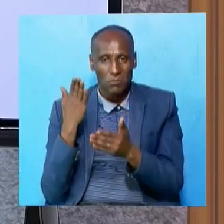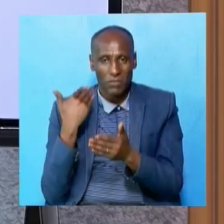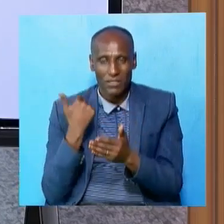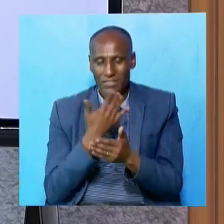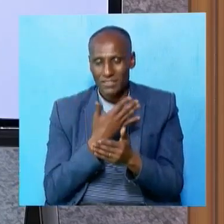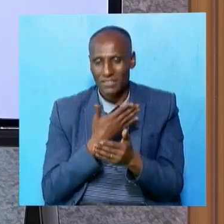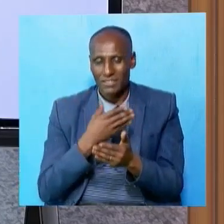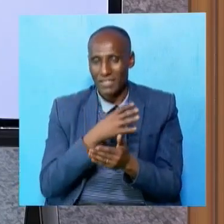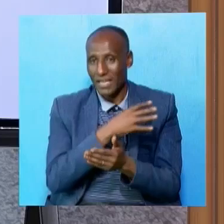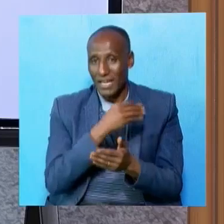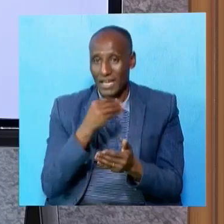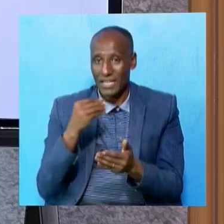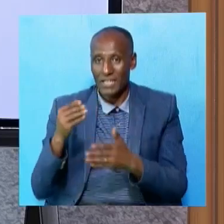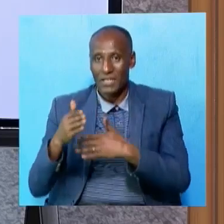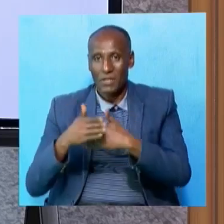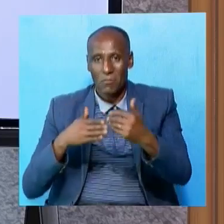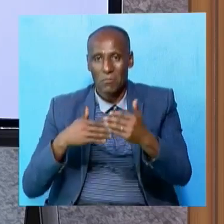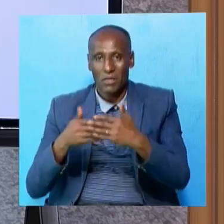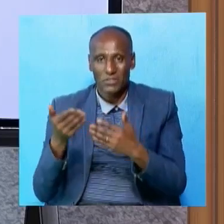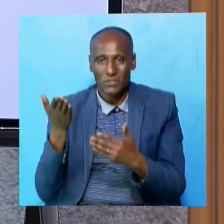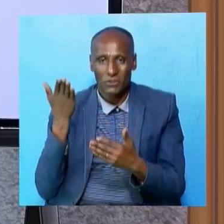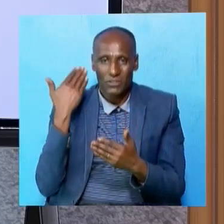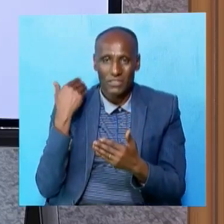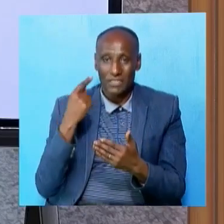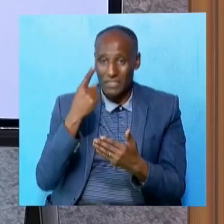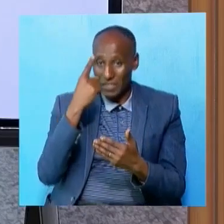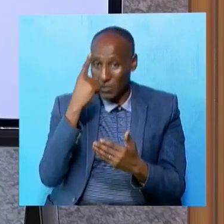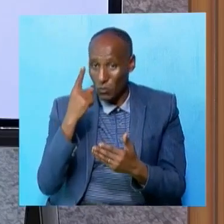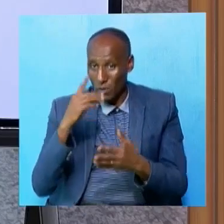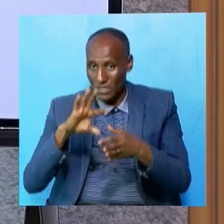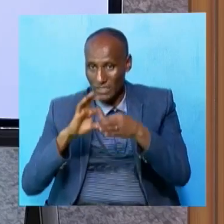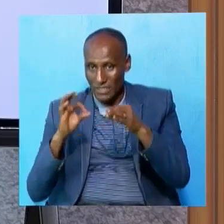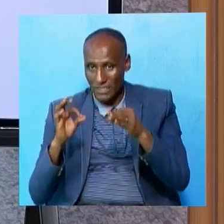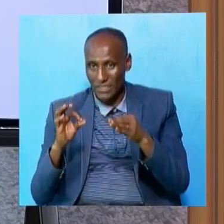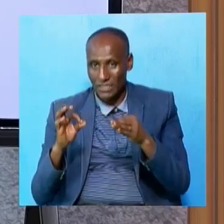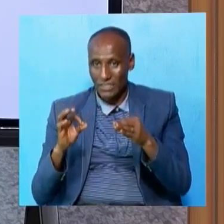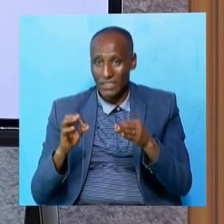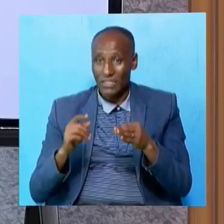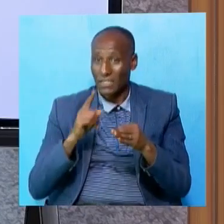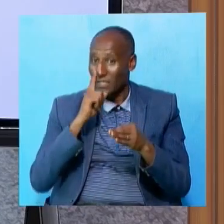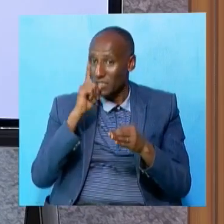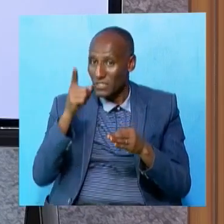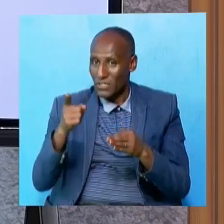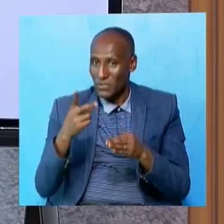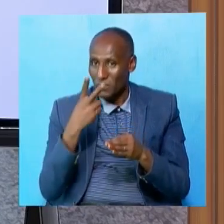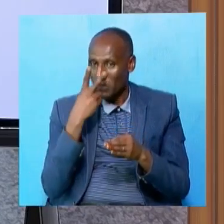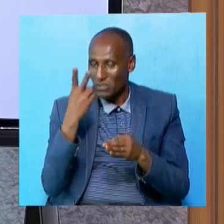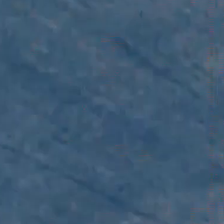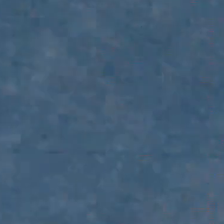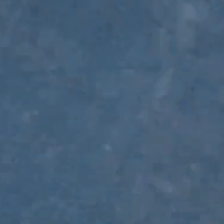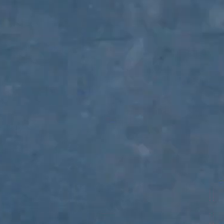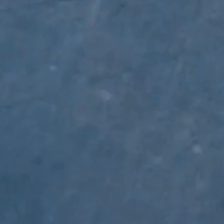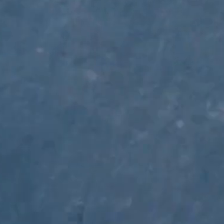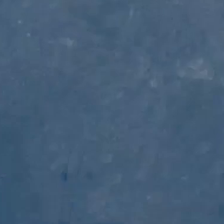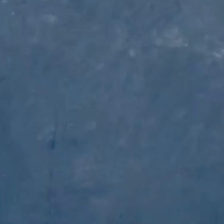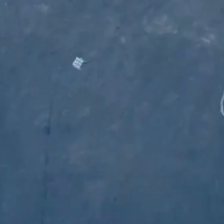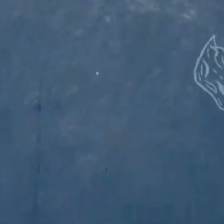in one sentence. And this is all what I have for today. See you next time. Bye for now.